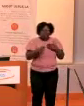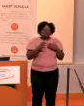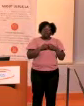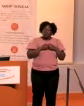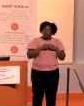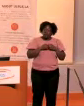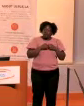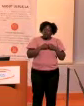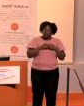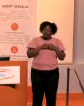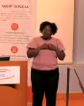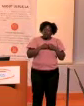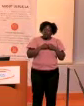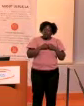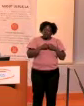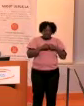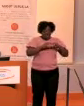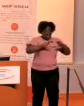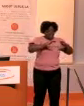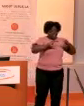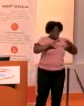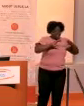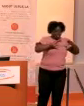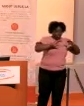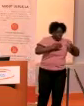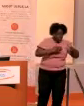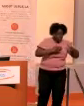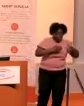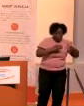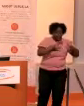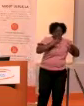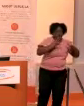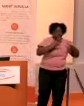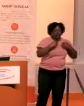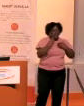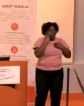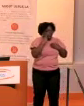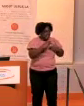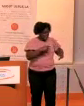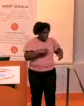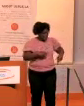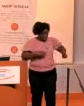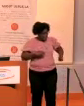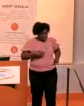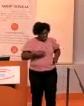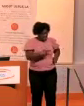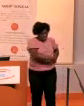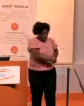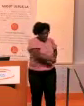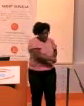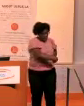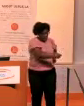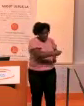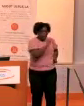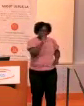up, the classes are what we see on kidney biopsy. So when you biopsy the kidney,